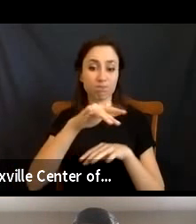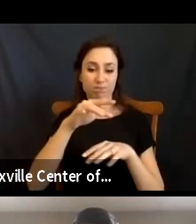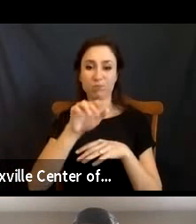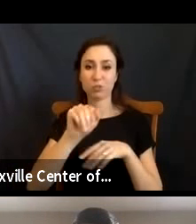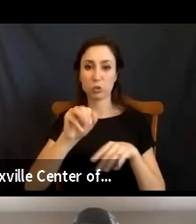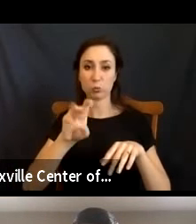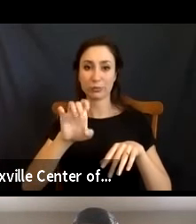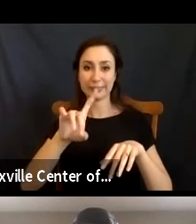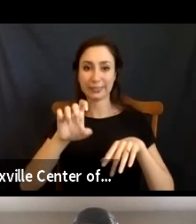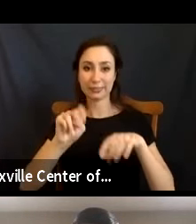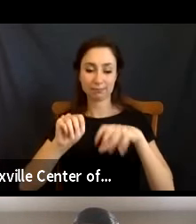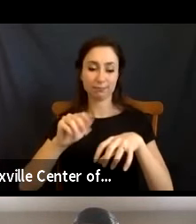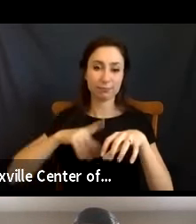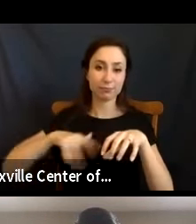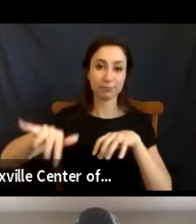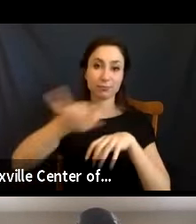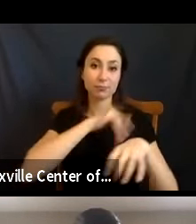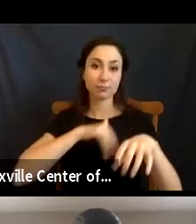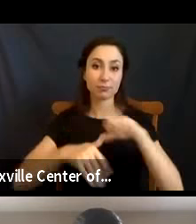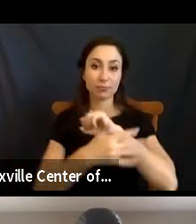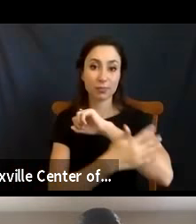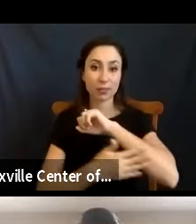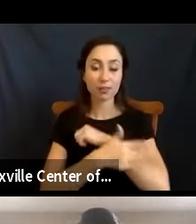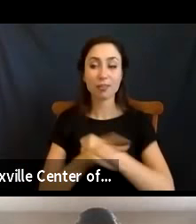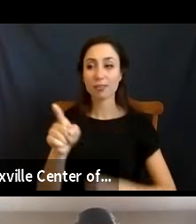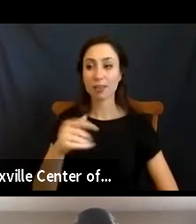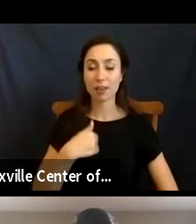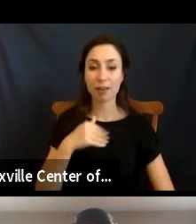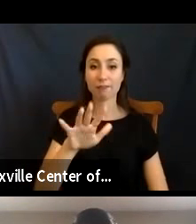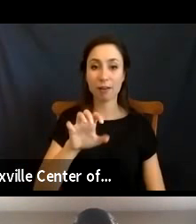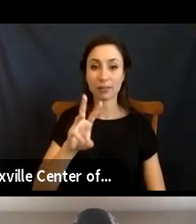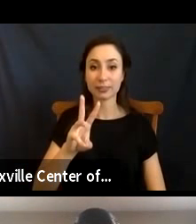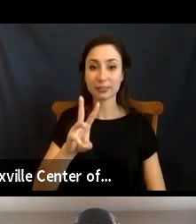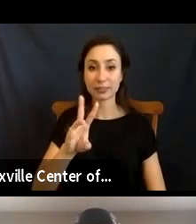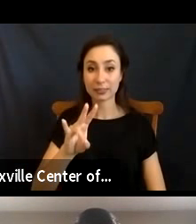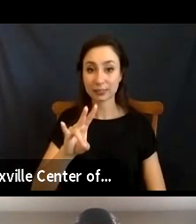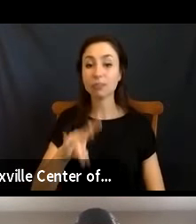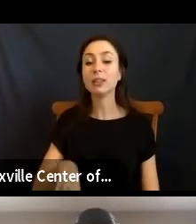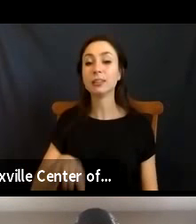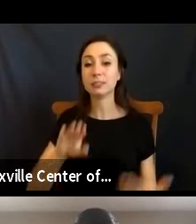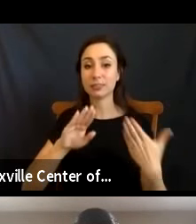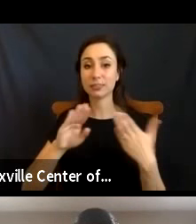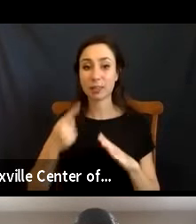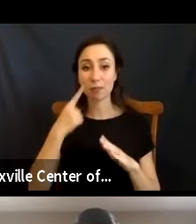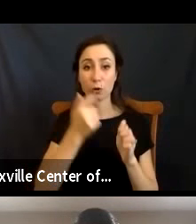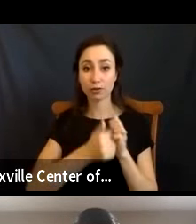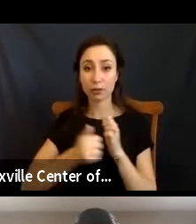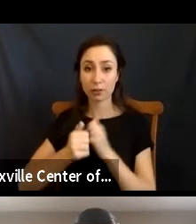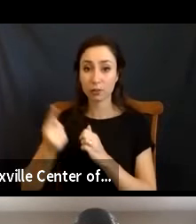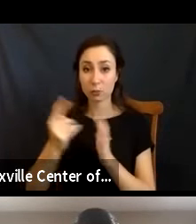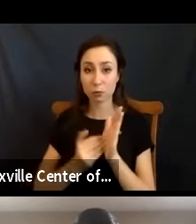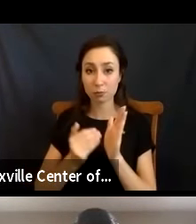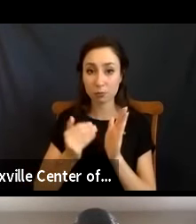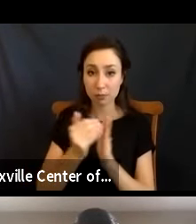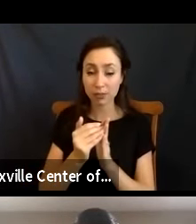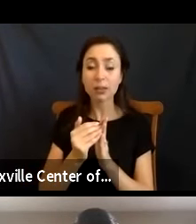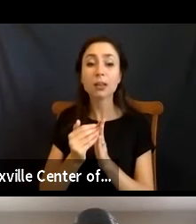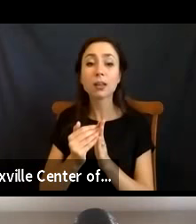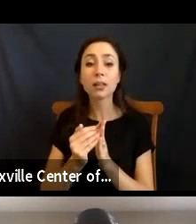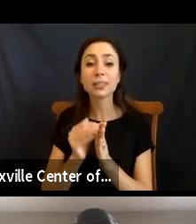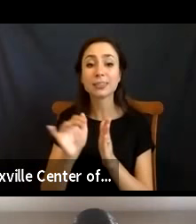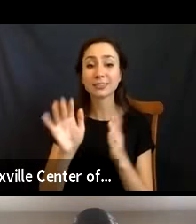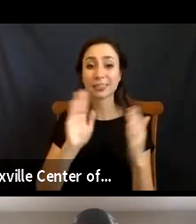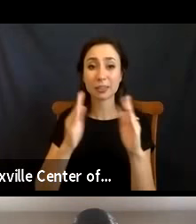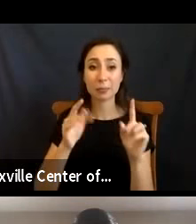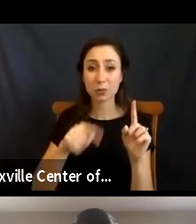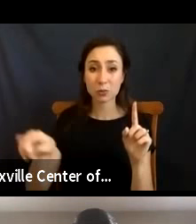had 576 deaths per million, compared to surrounding countries with similar population density.